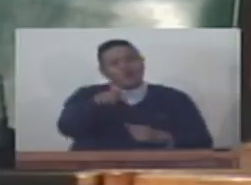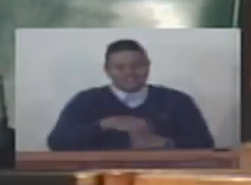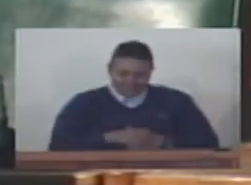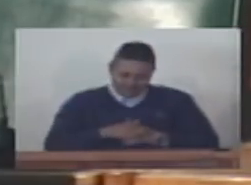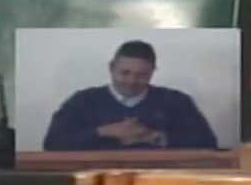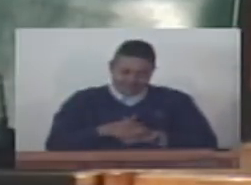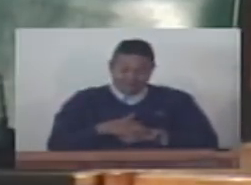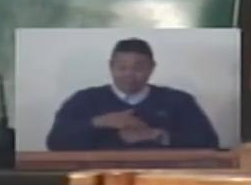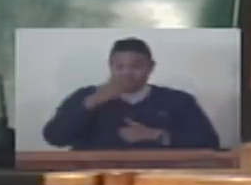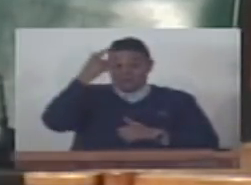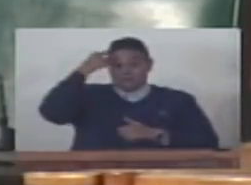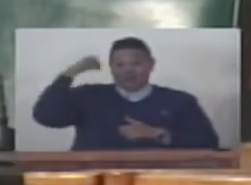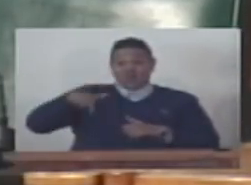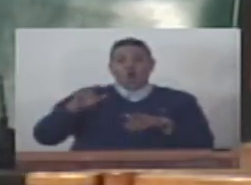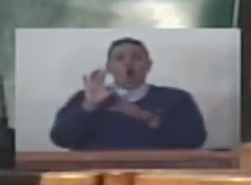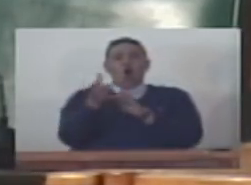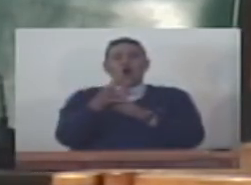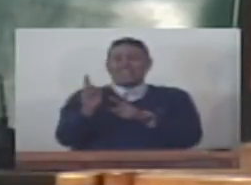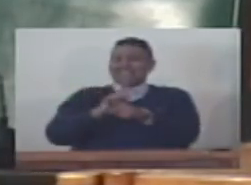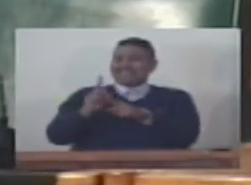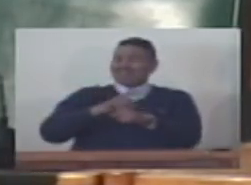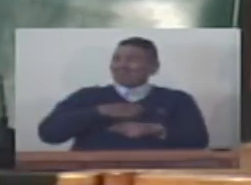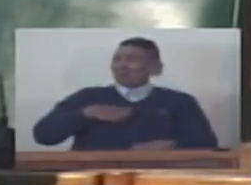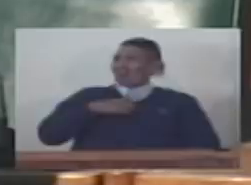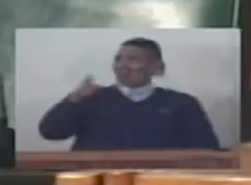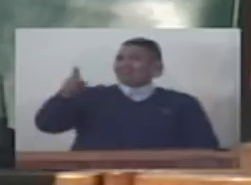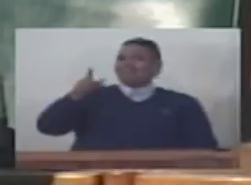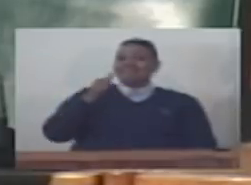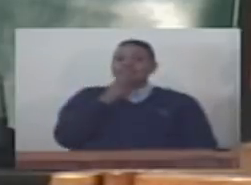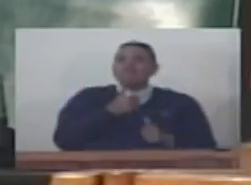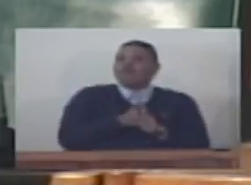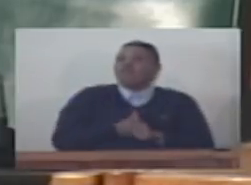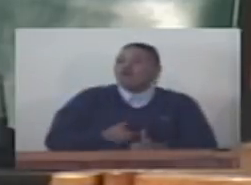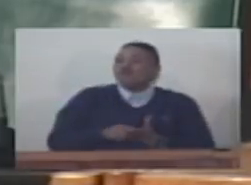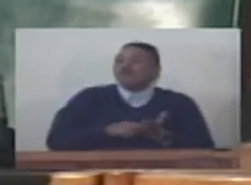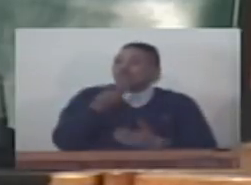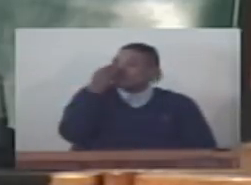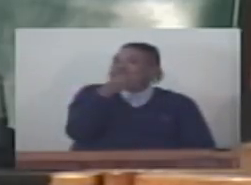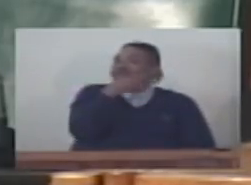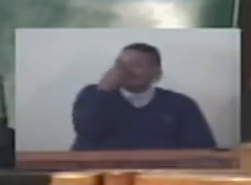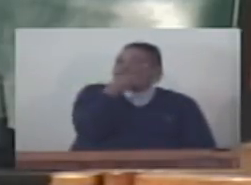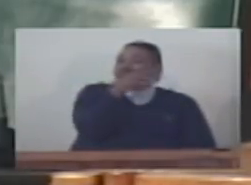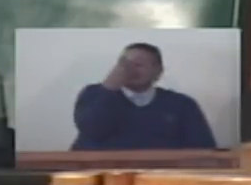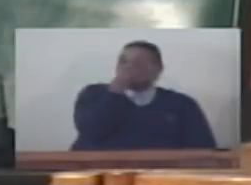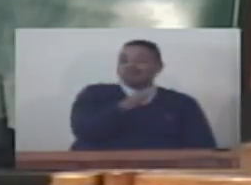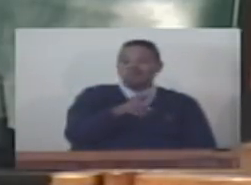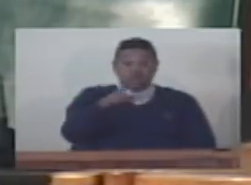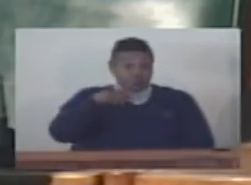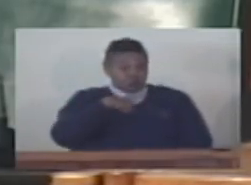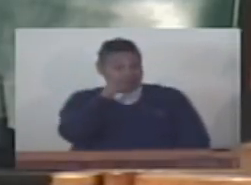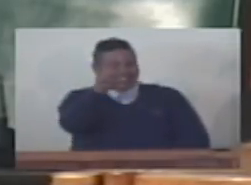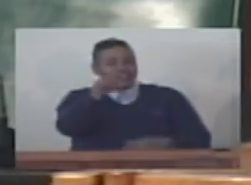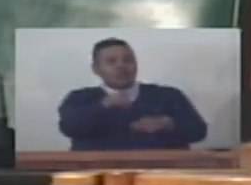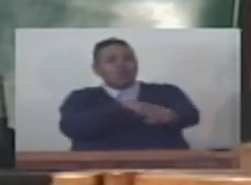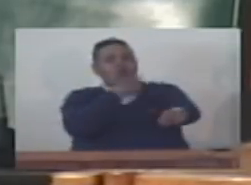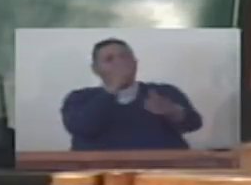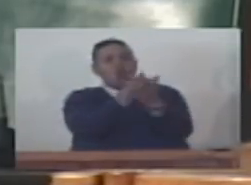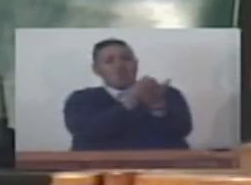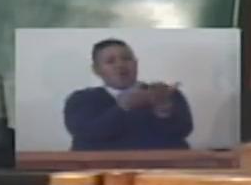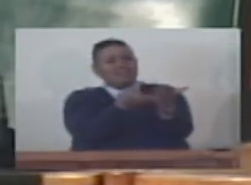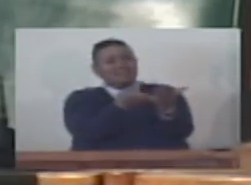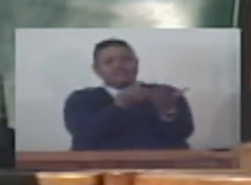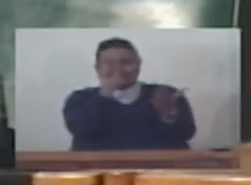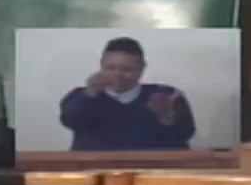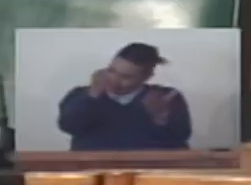of this culture of indiscipline on our roads, however, we also need our long outdated laws to be in